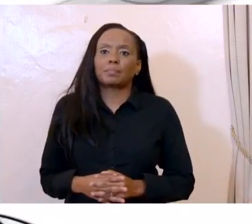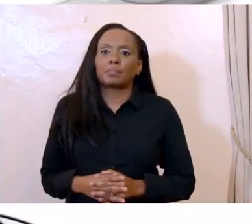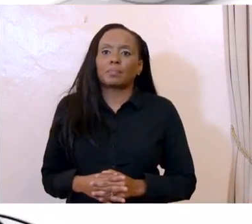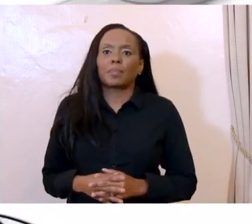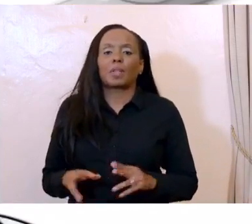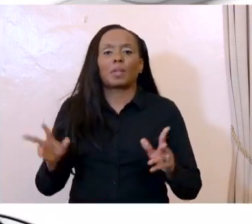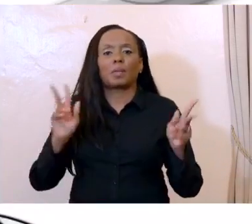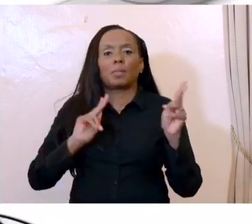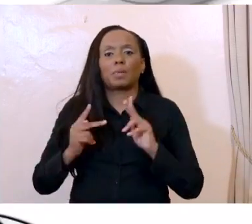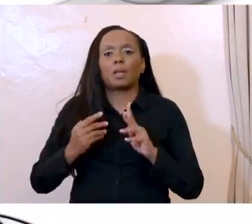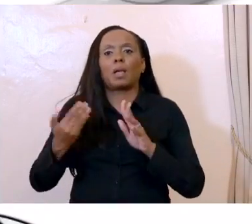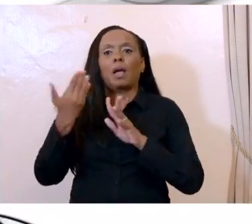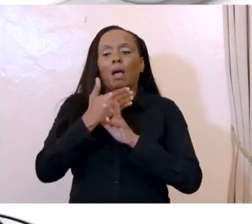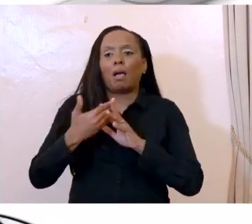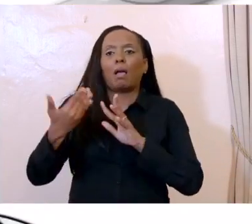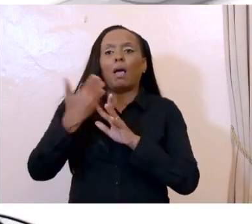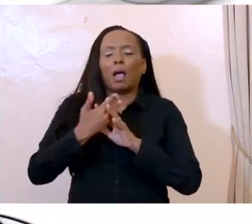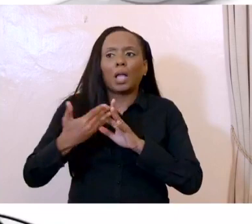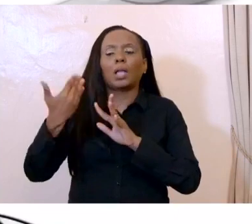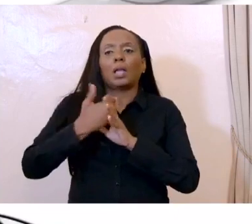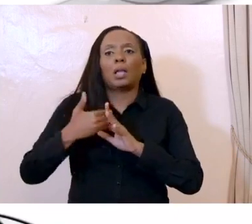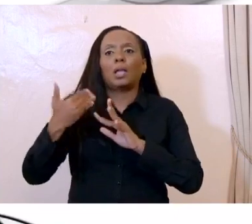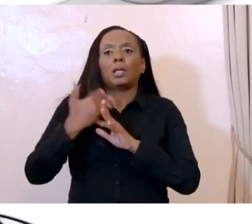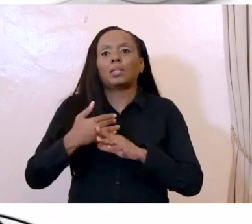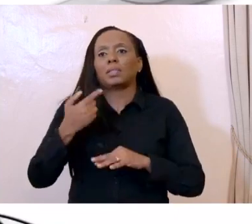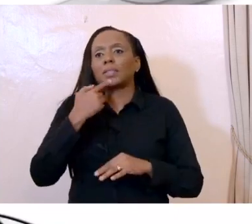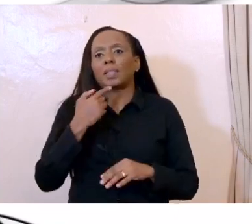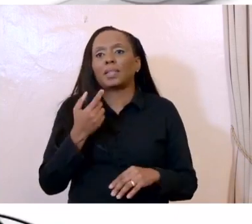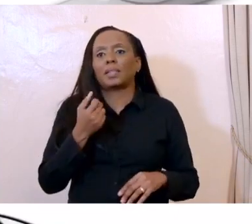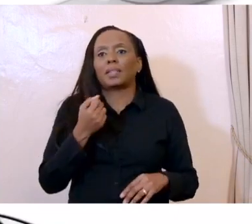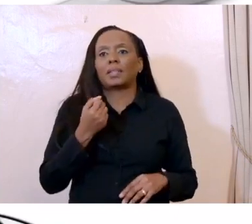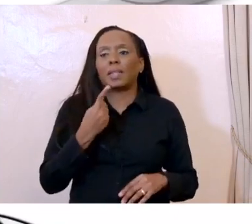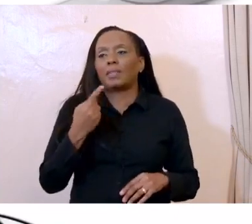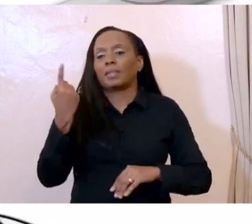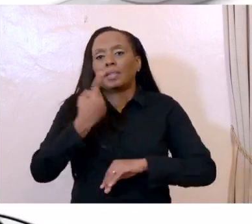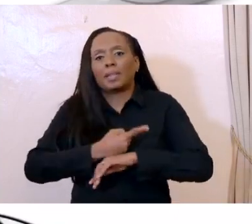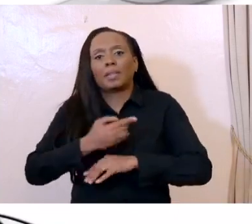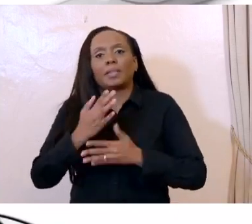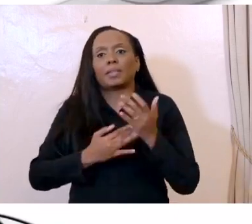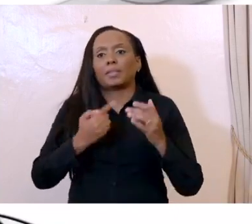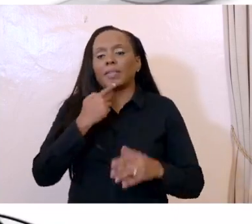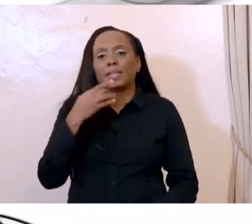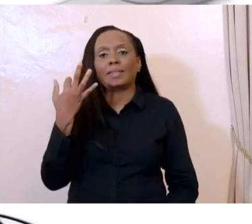bombarding me, some saying 11 days, some saying 19 days.